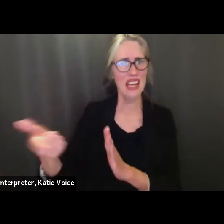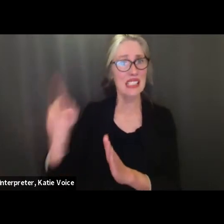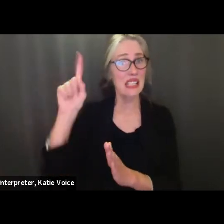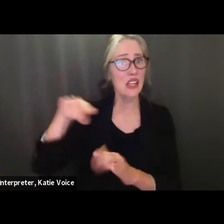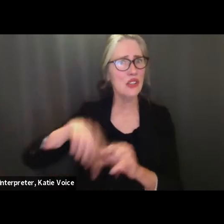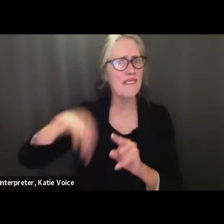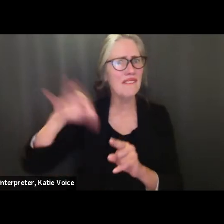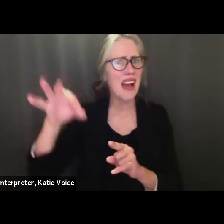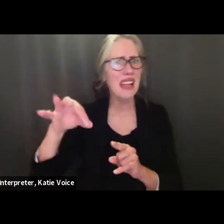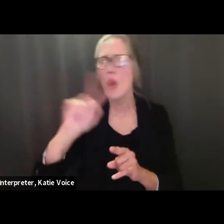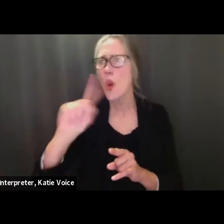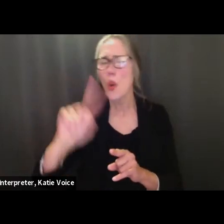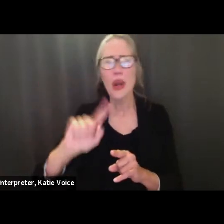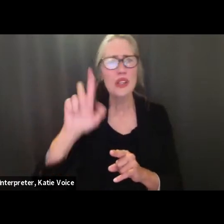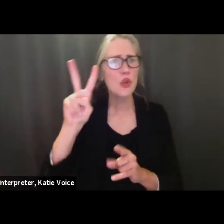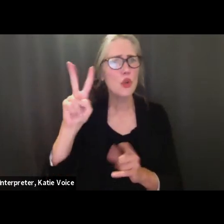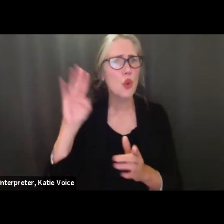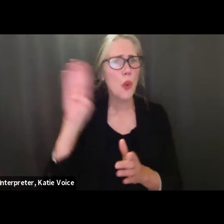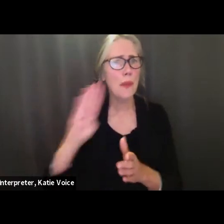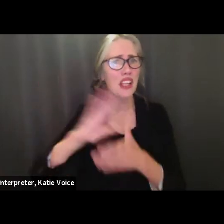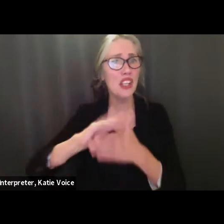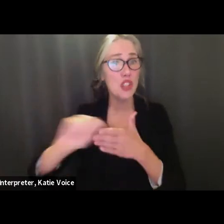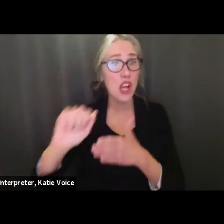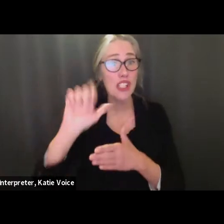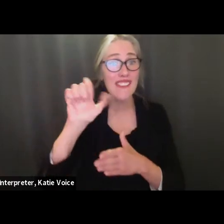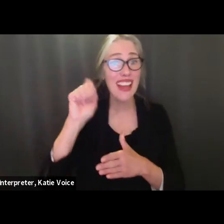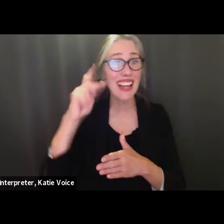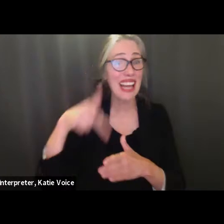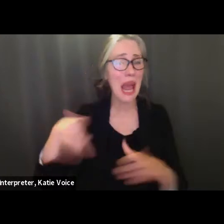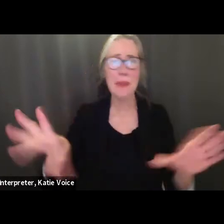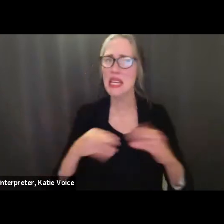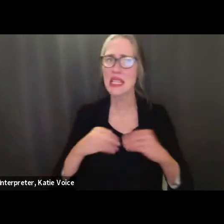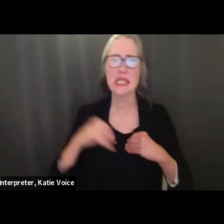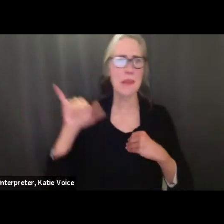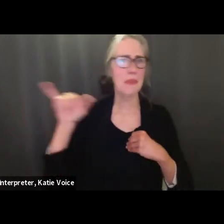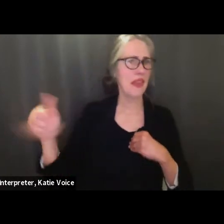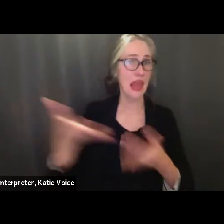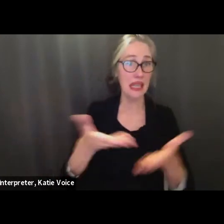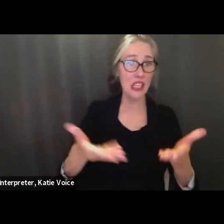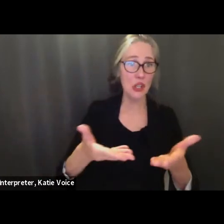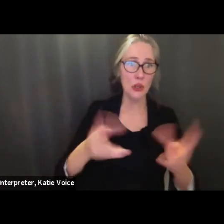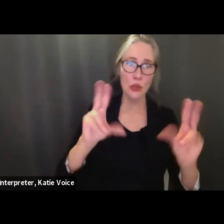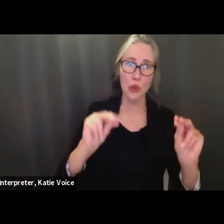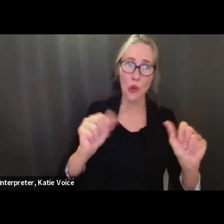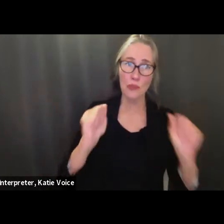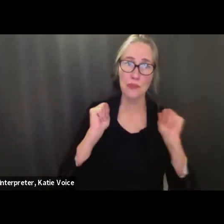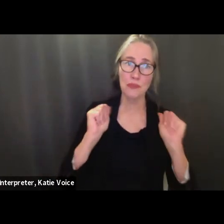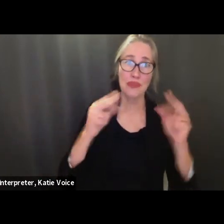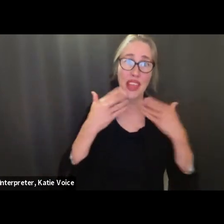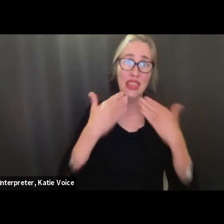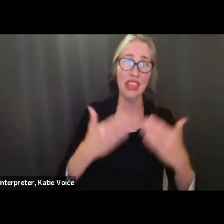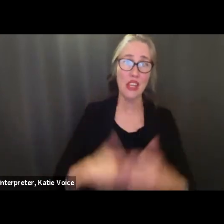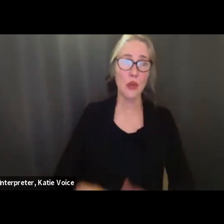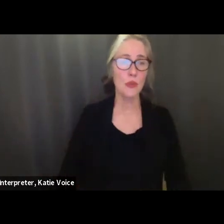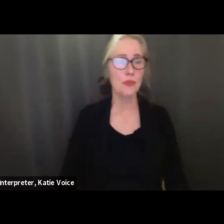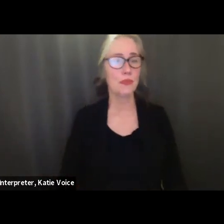of LCAP funds. We won't accept the same standard here. Thank you.